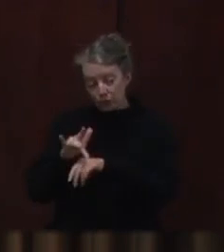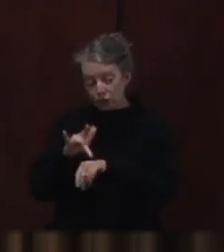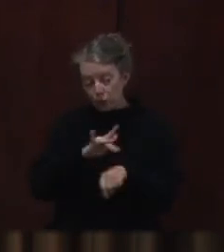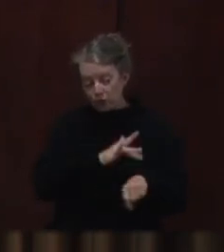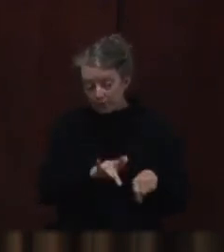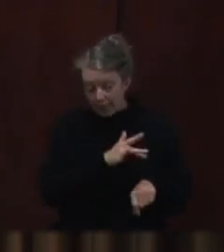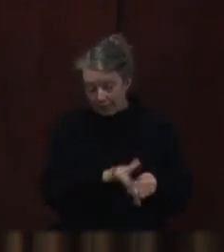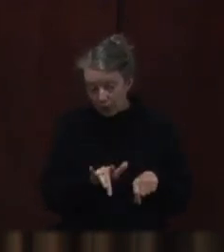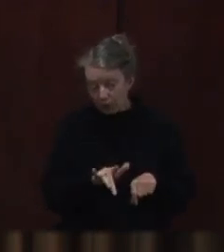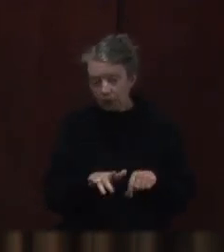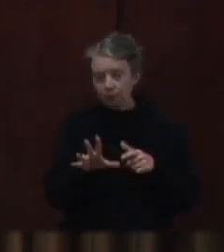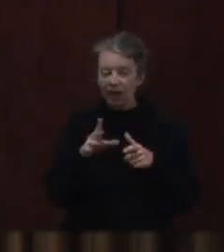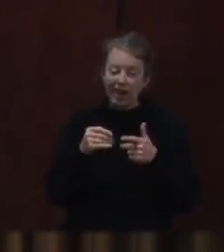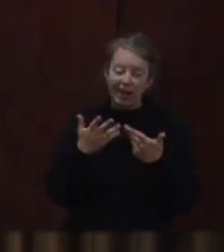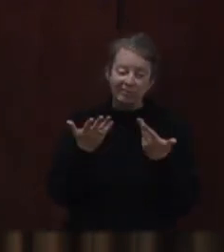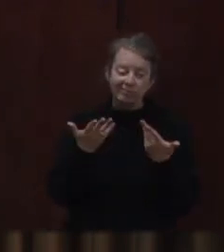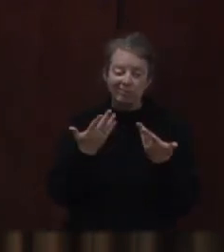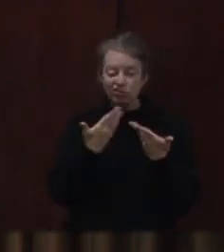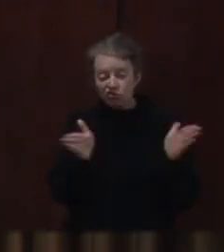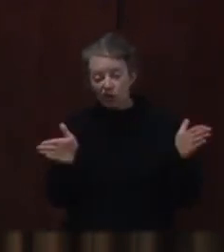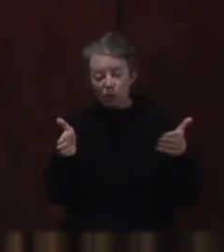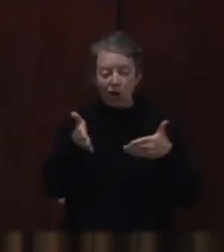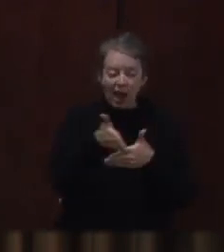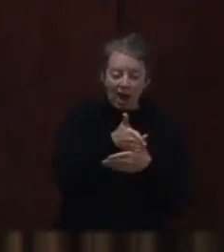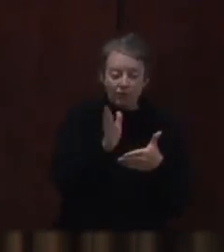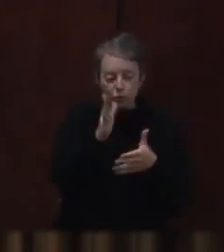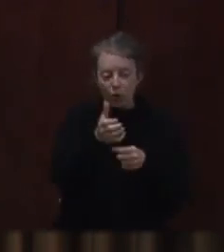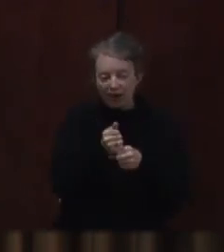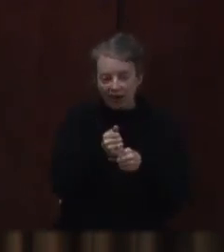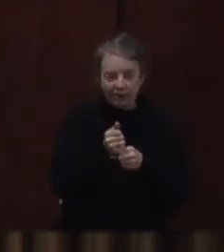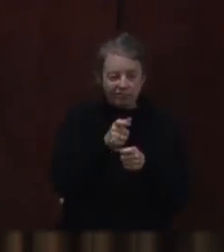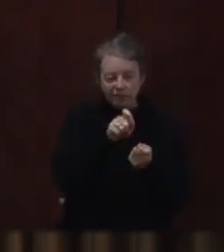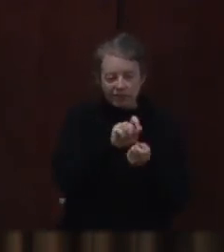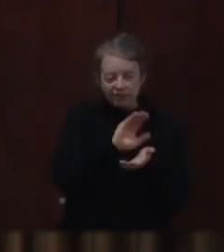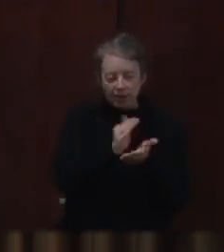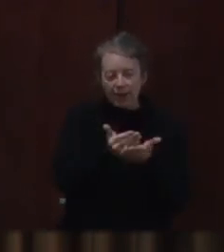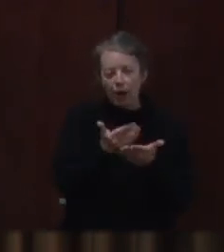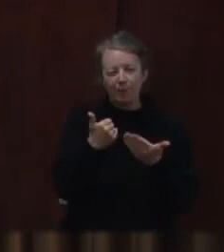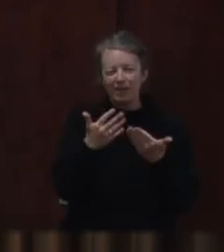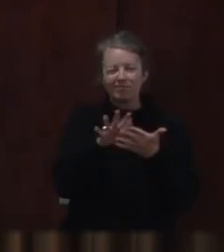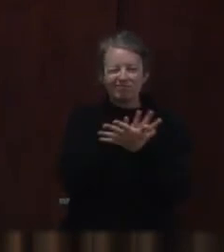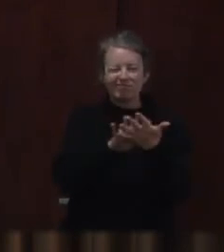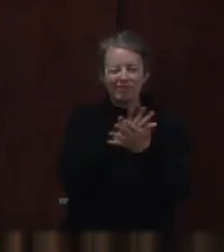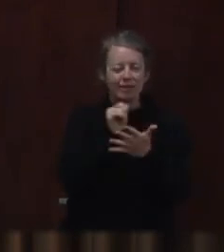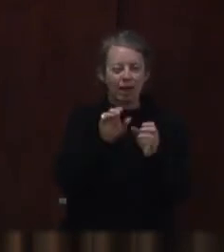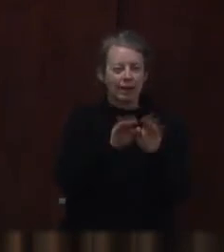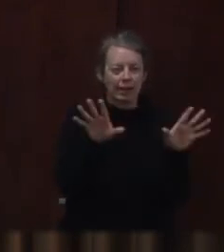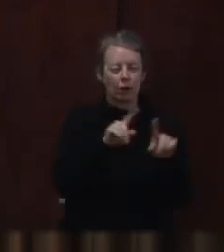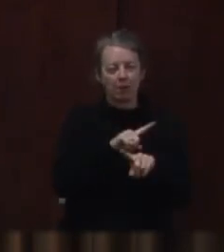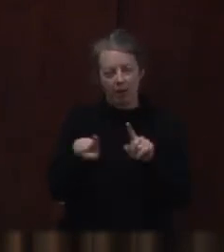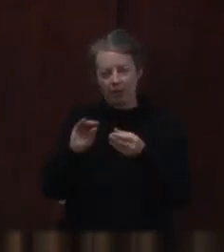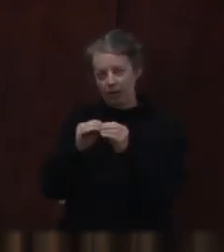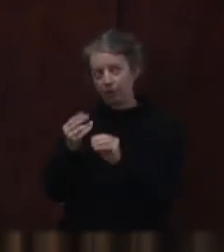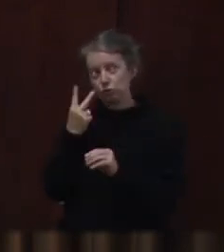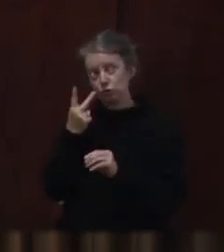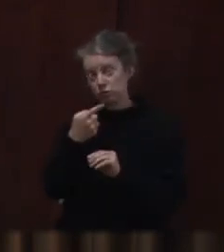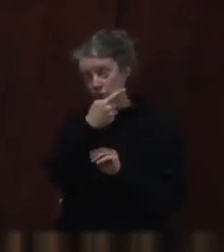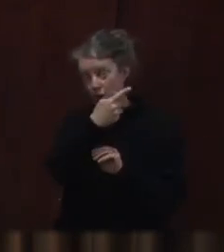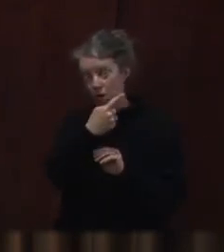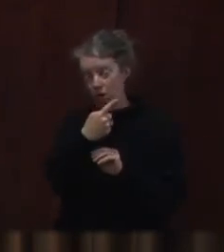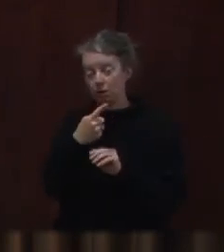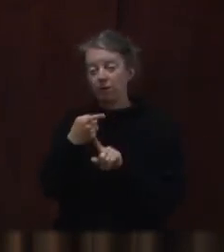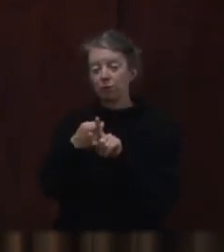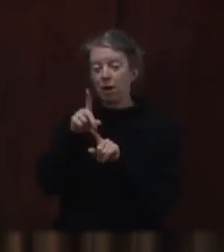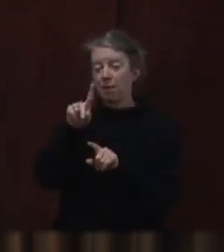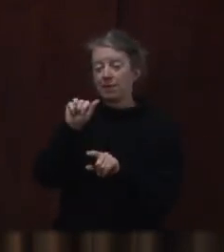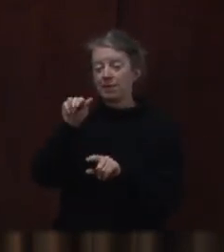general, they're all going to get this much. But the numbers you saw up there are going to be consistent as the dashboard has